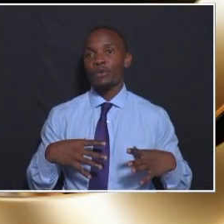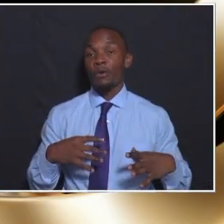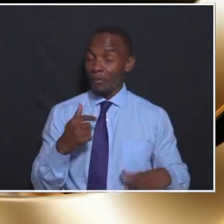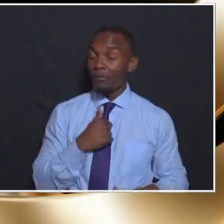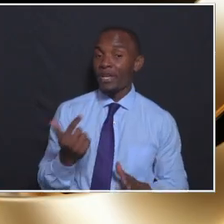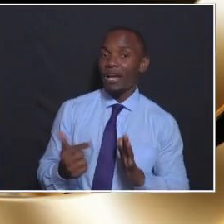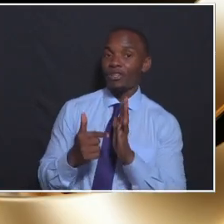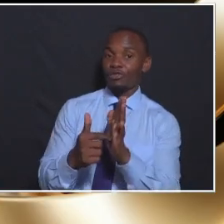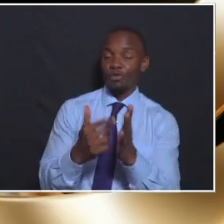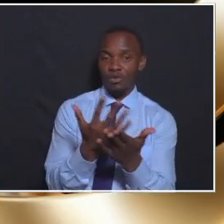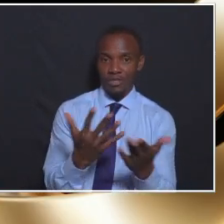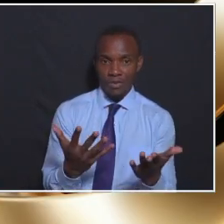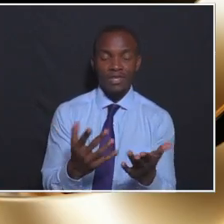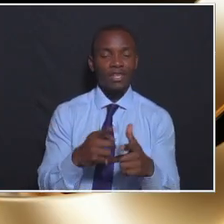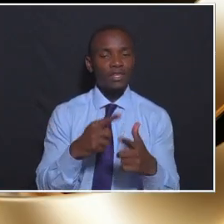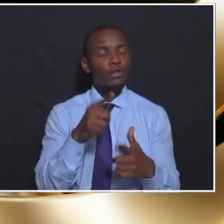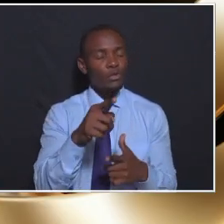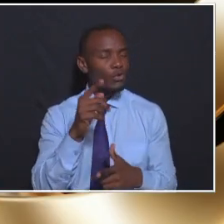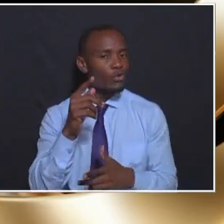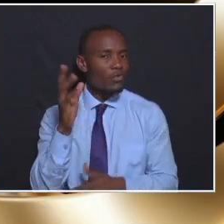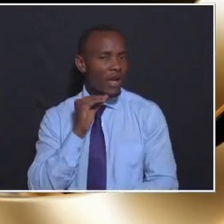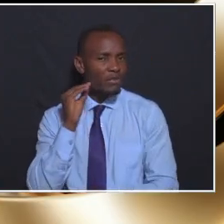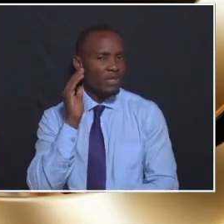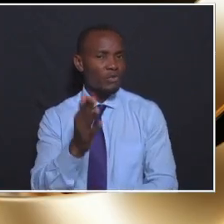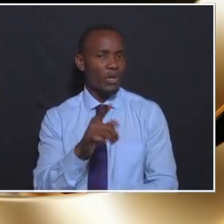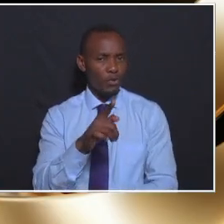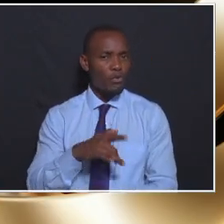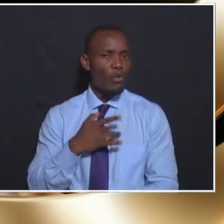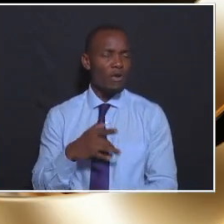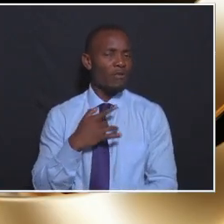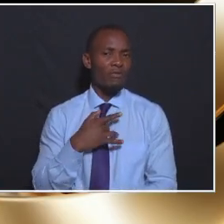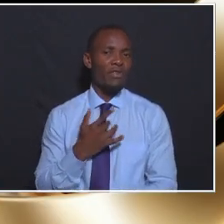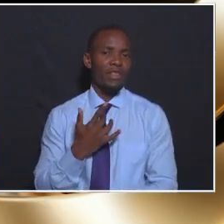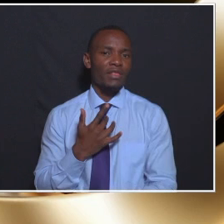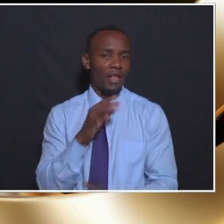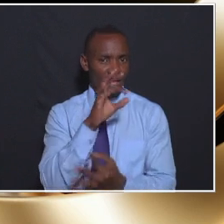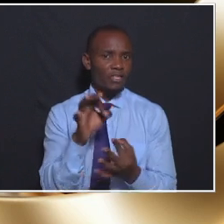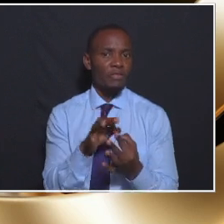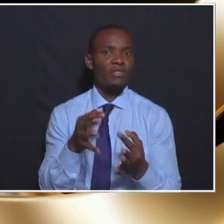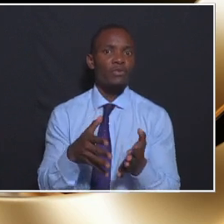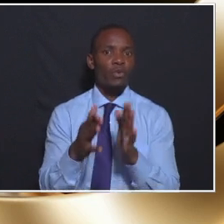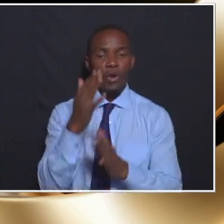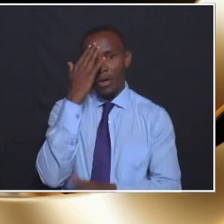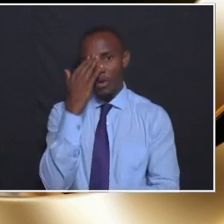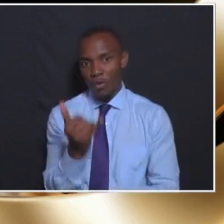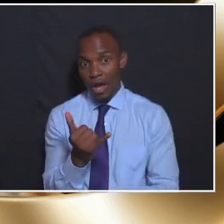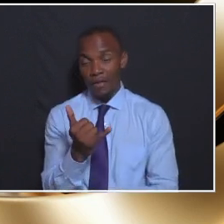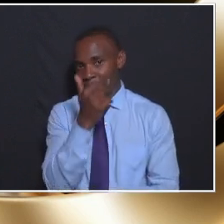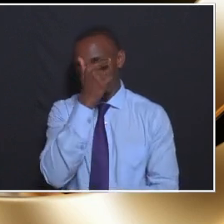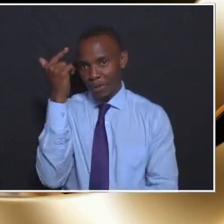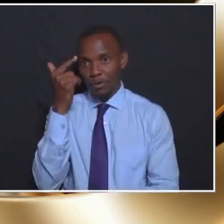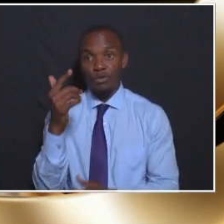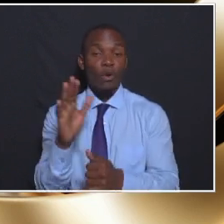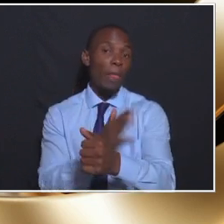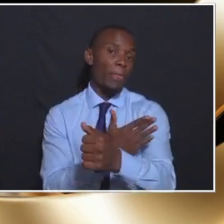here, and you're going to, you will feel a certain way by force because of what I'm going to play. And that is the power